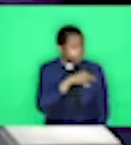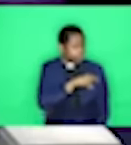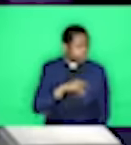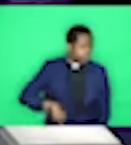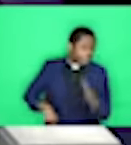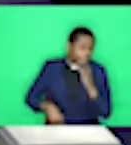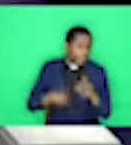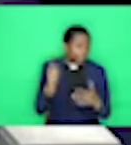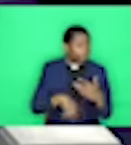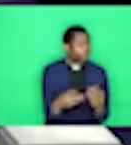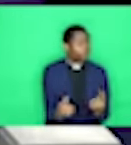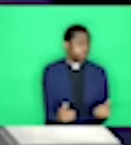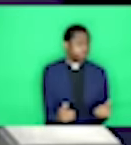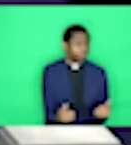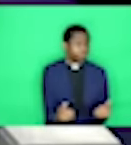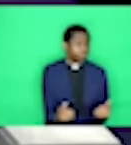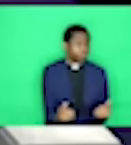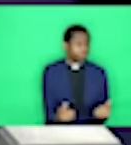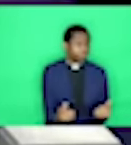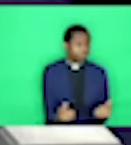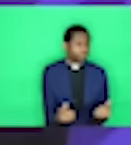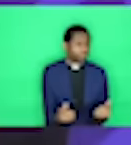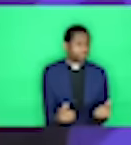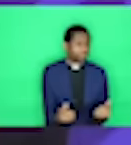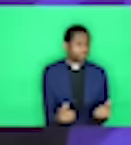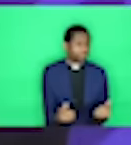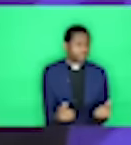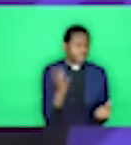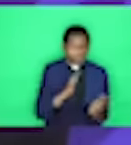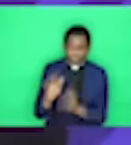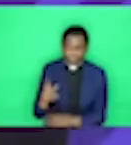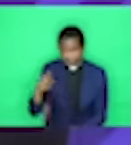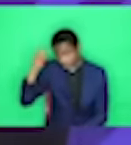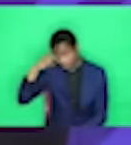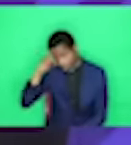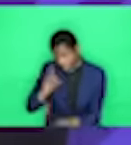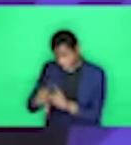I will leave you wise men and women.